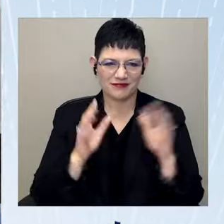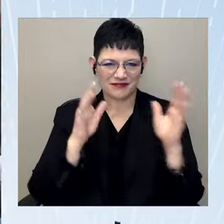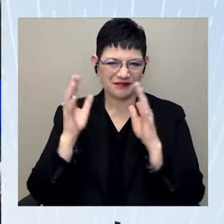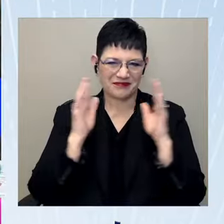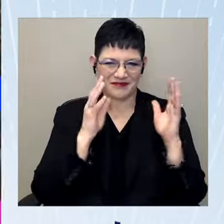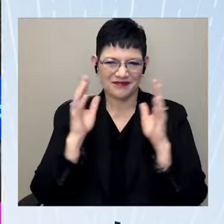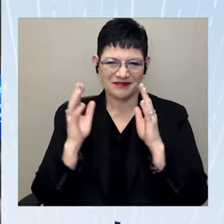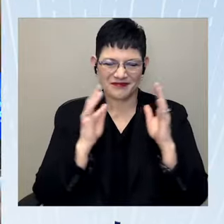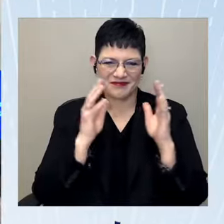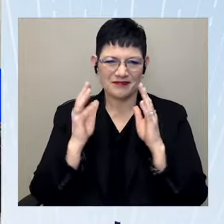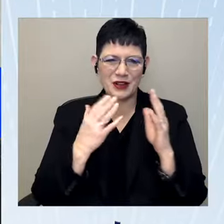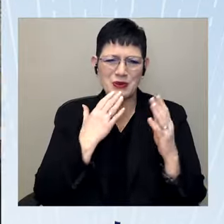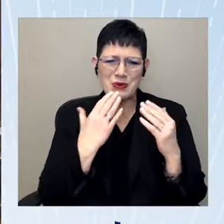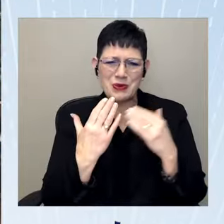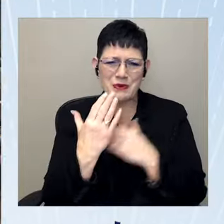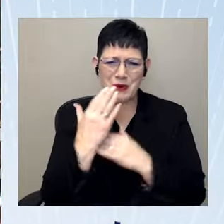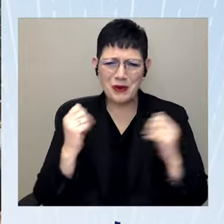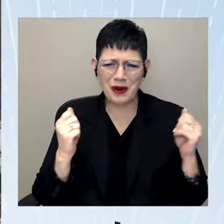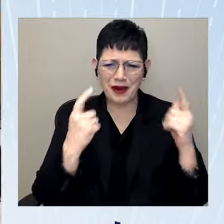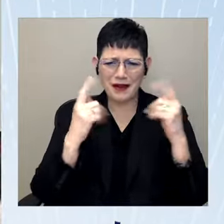Good morning, everyone. How are you doing?